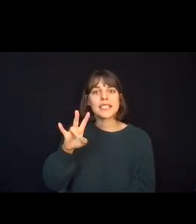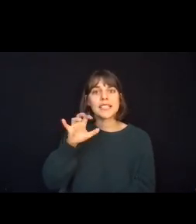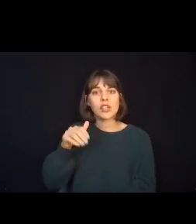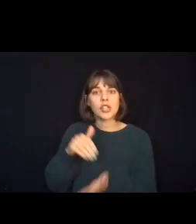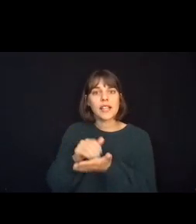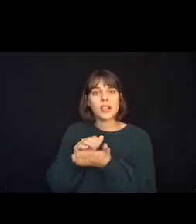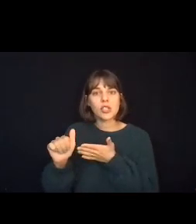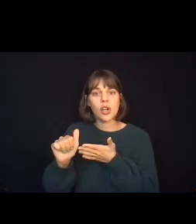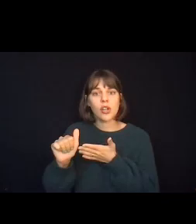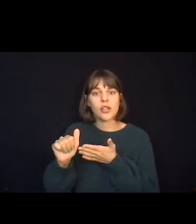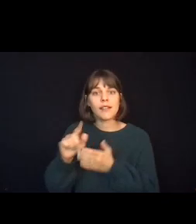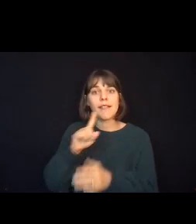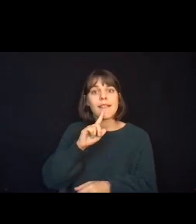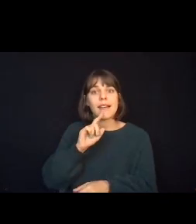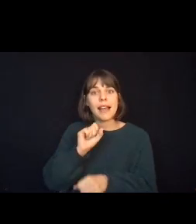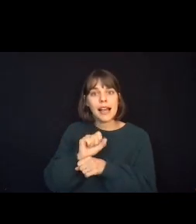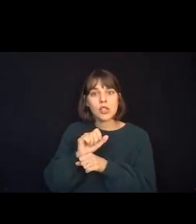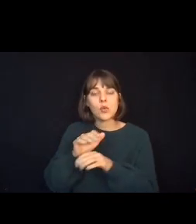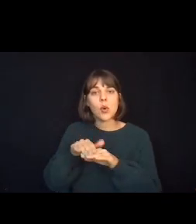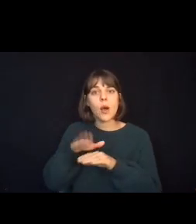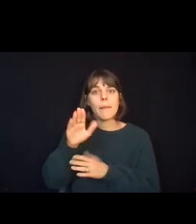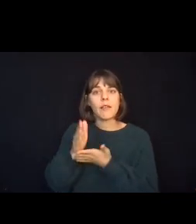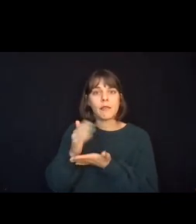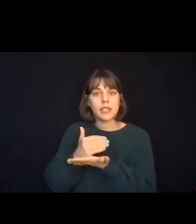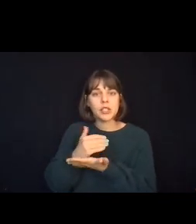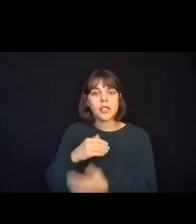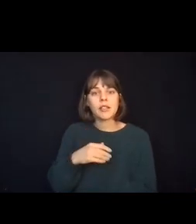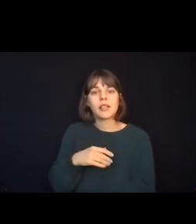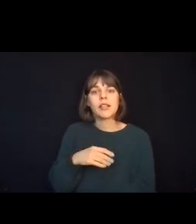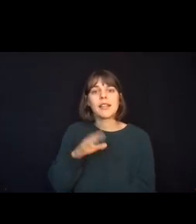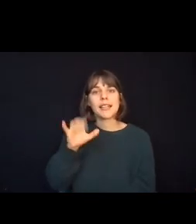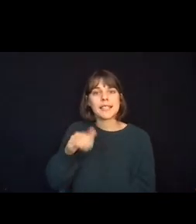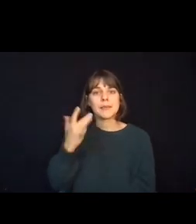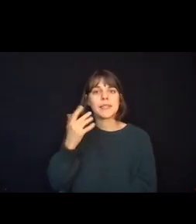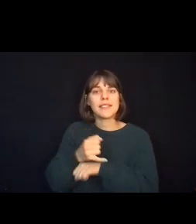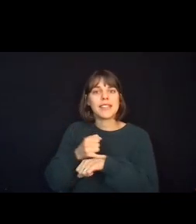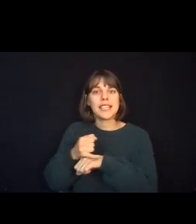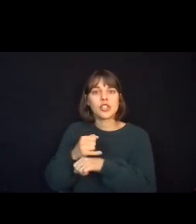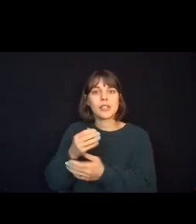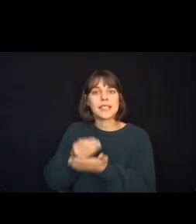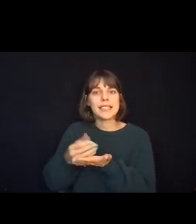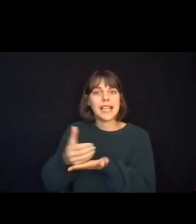$700,000 actual above budgeted, and again, that is due to interest income.